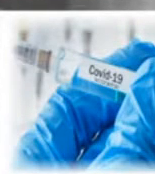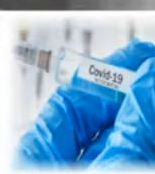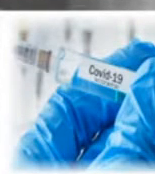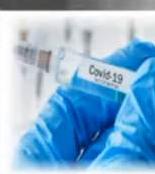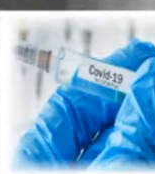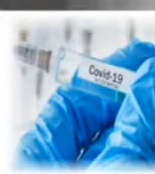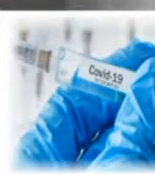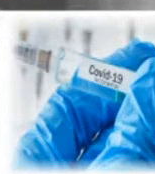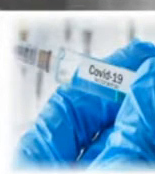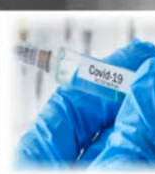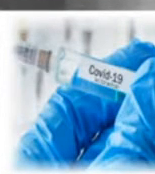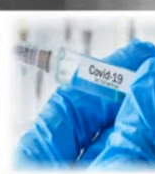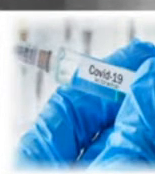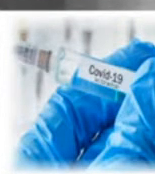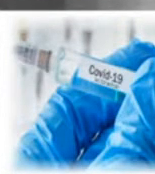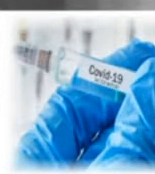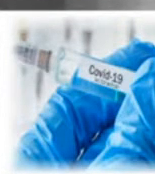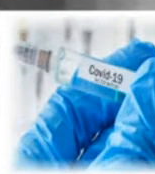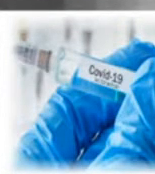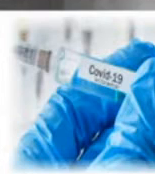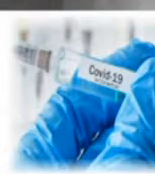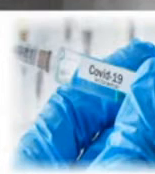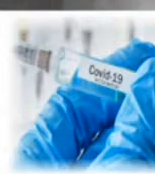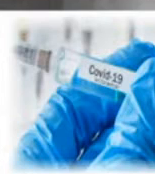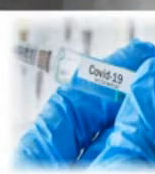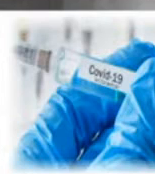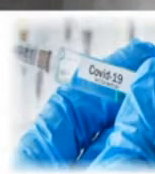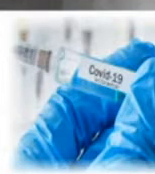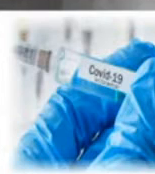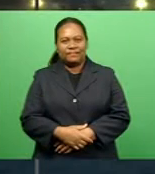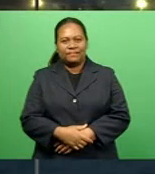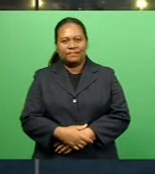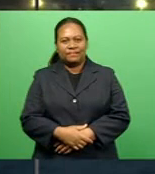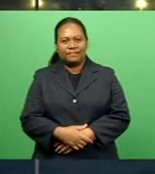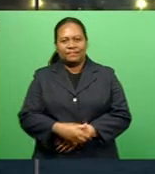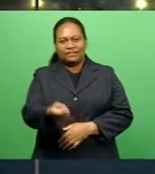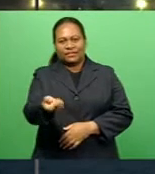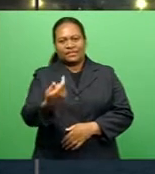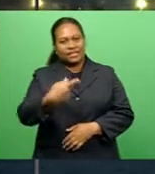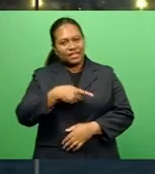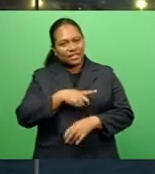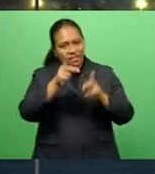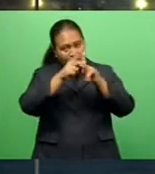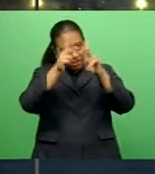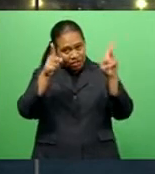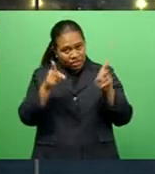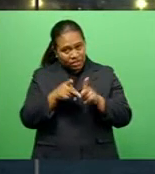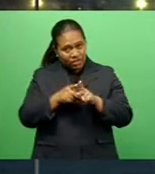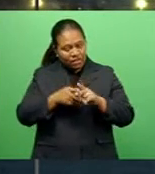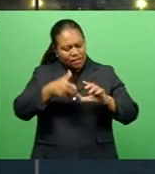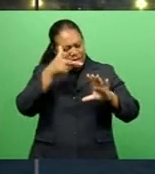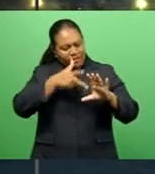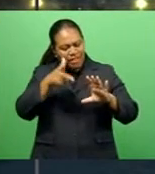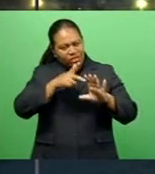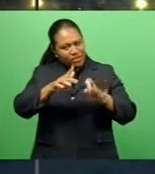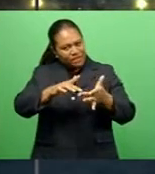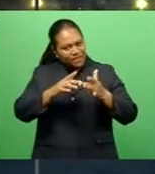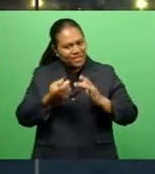Visit our FBC website to answer. You can send us newsworthy pictures and videos on